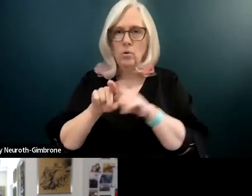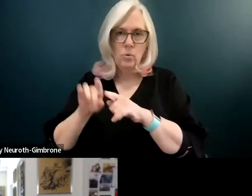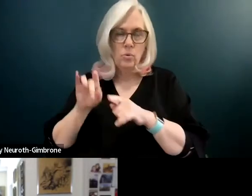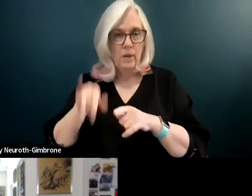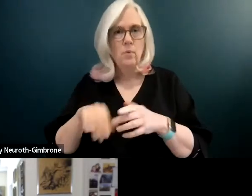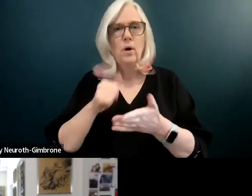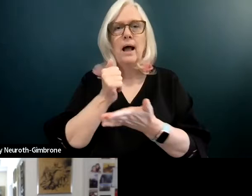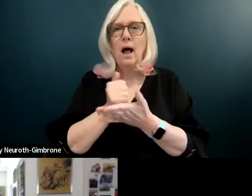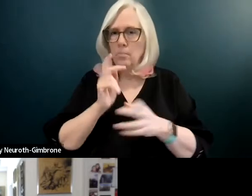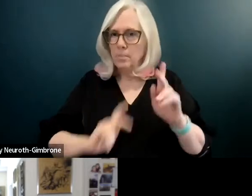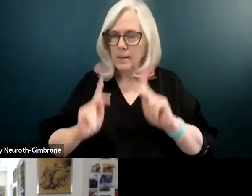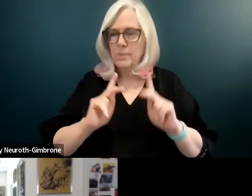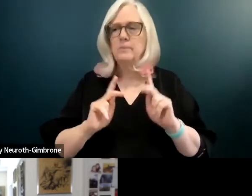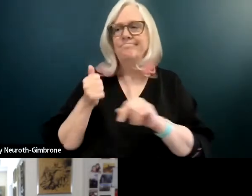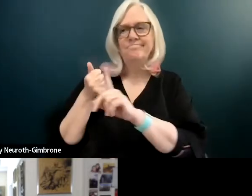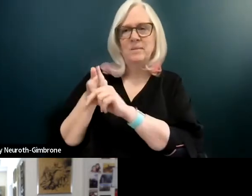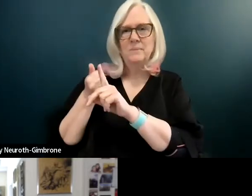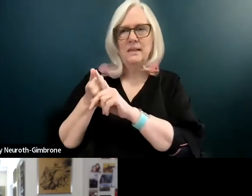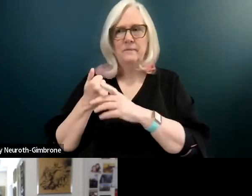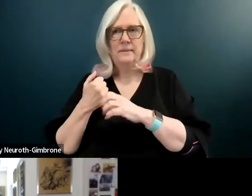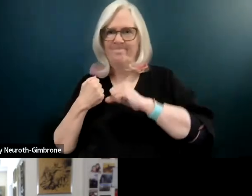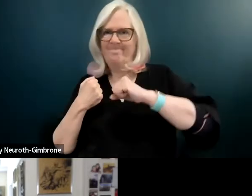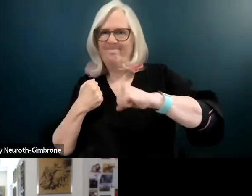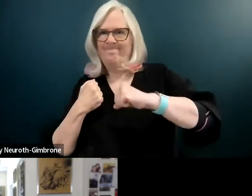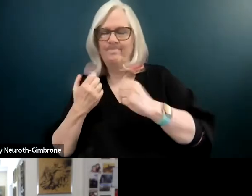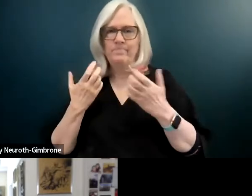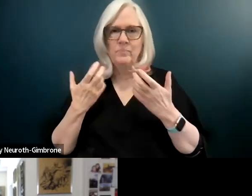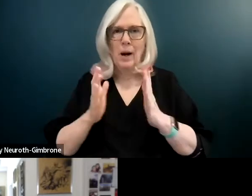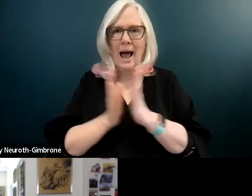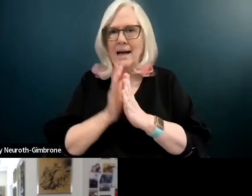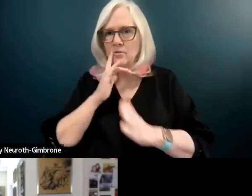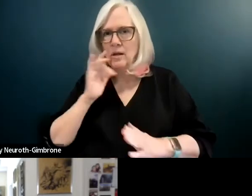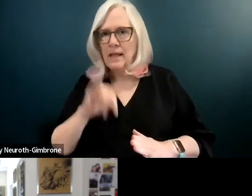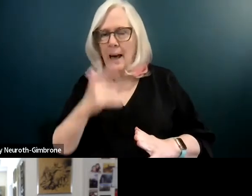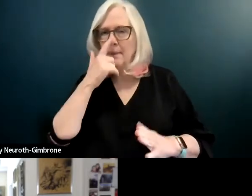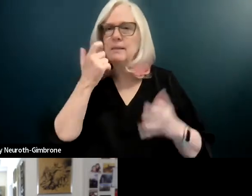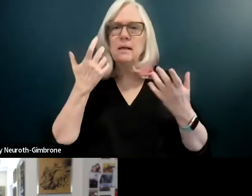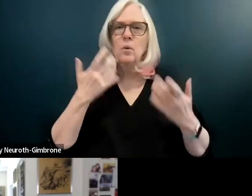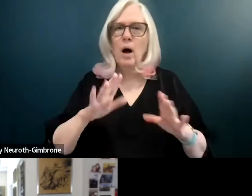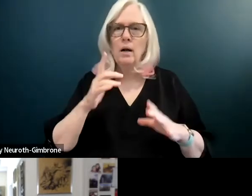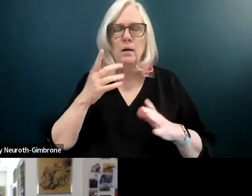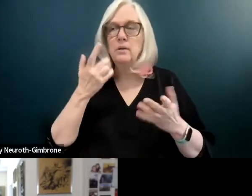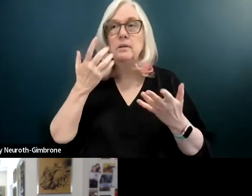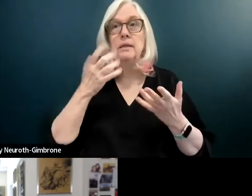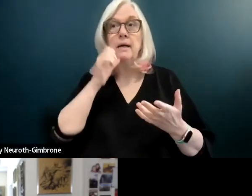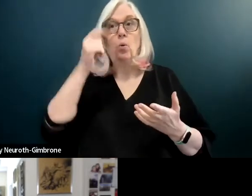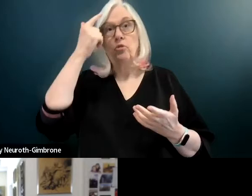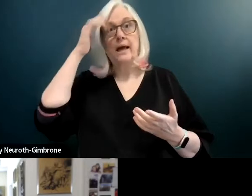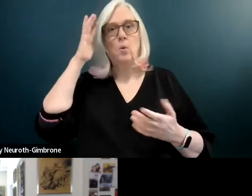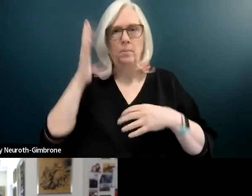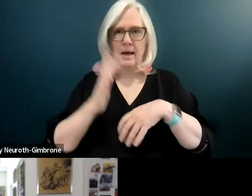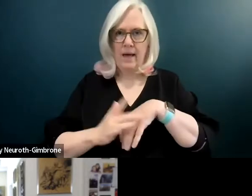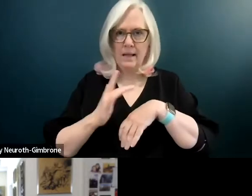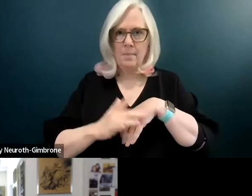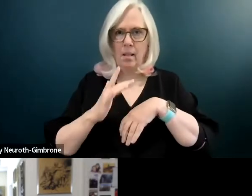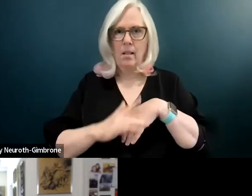are afraid to ask for it because they don't think it's going to be available, or for whatever reason.